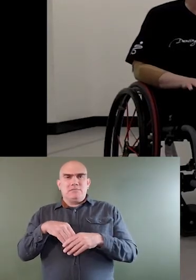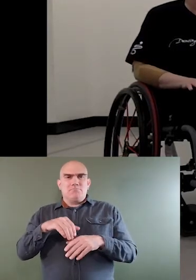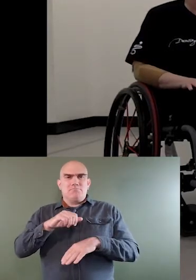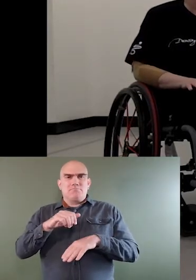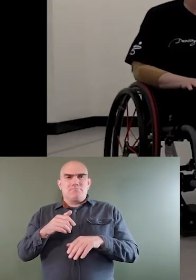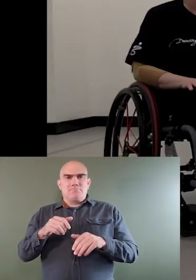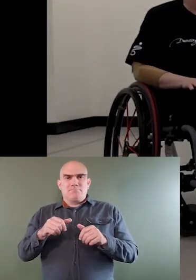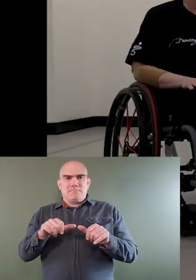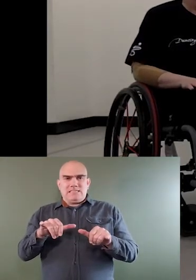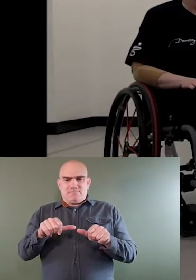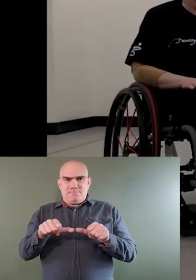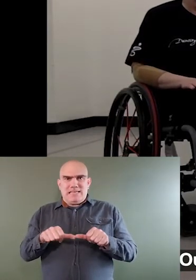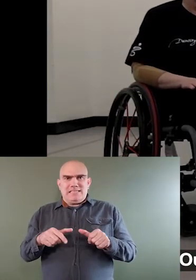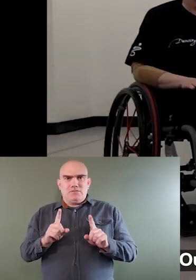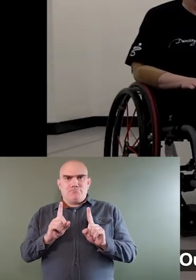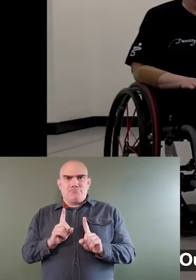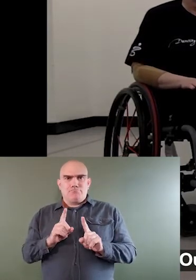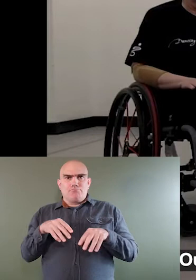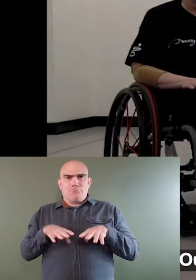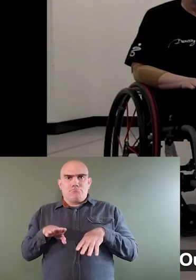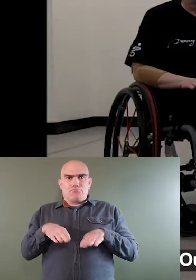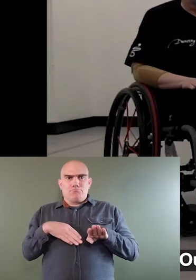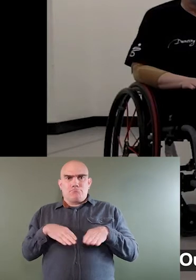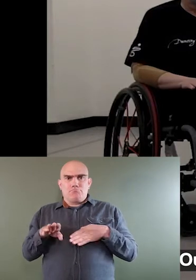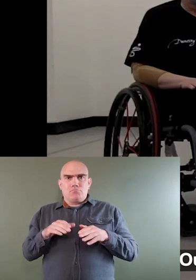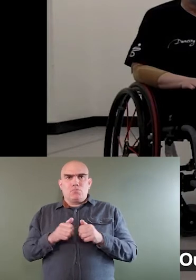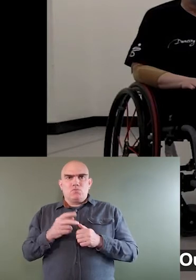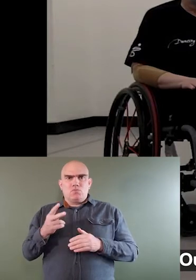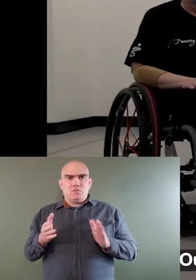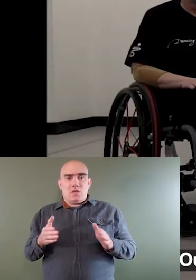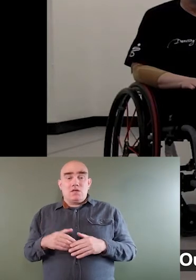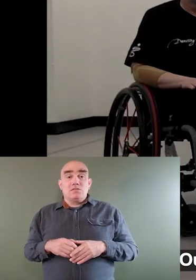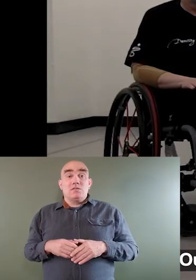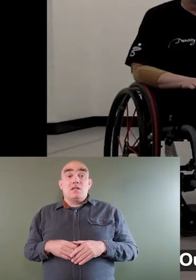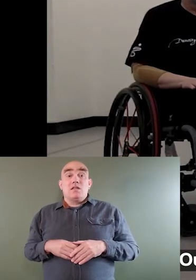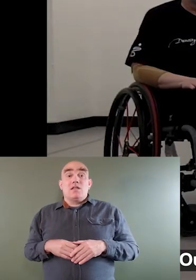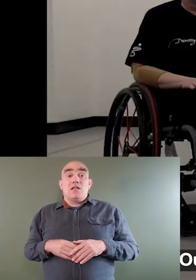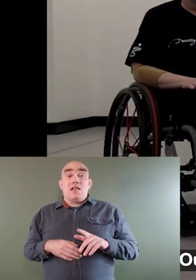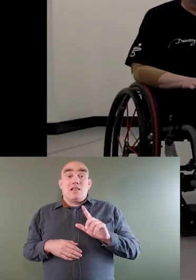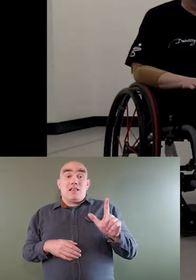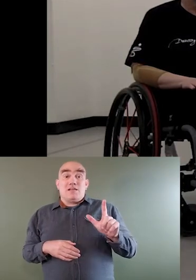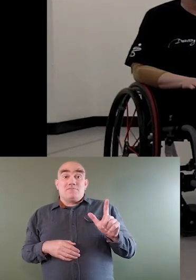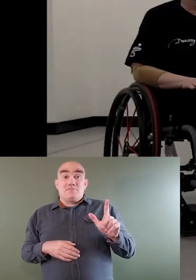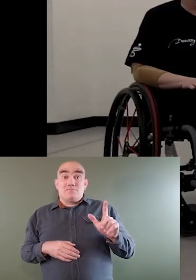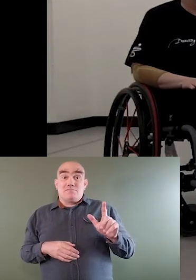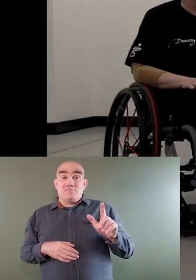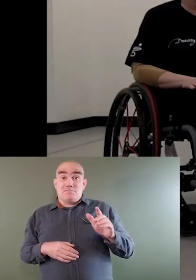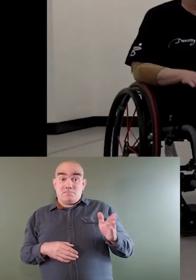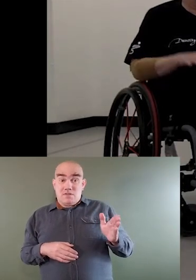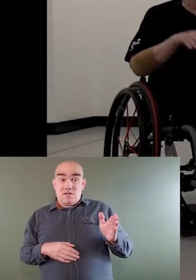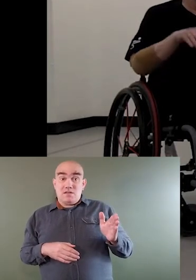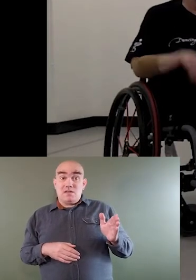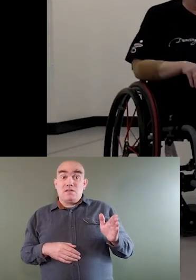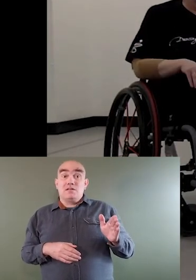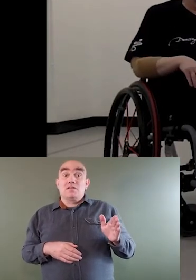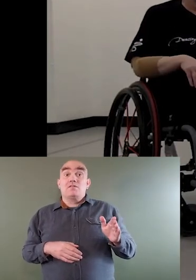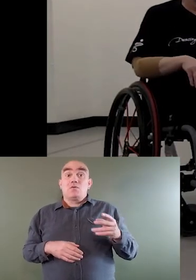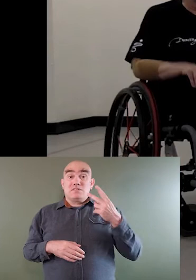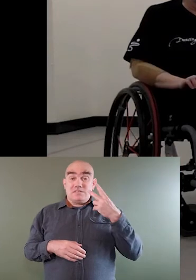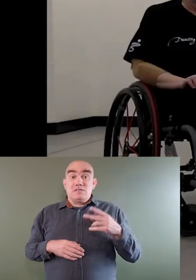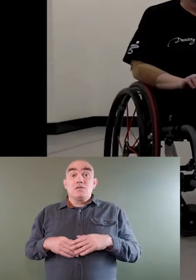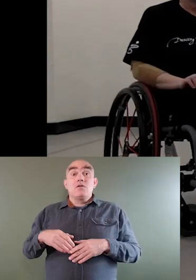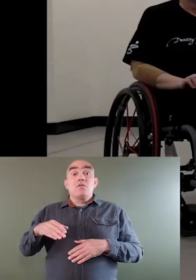in place with two sounds. Our left side, toes or front, and heels, heels with hands. We go